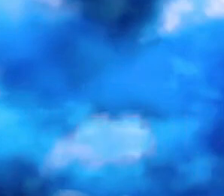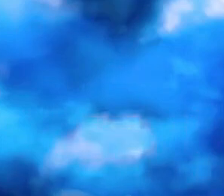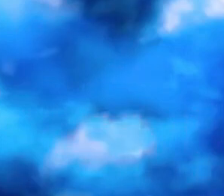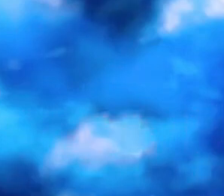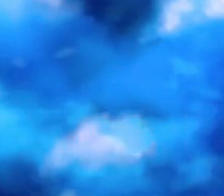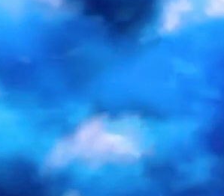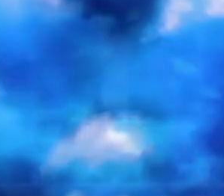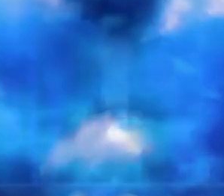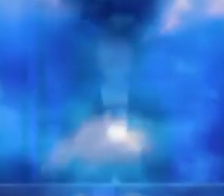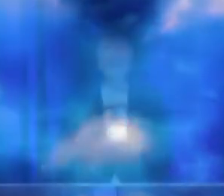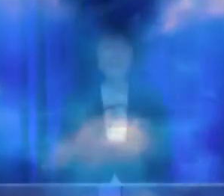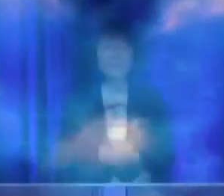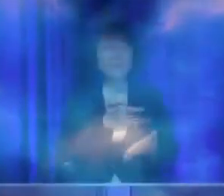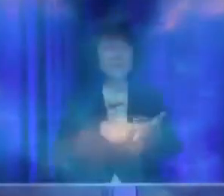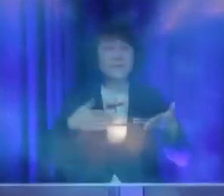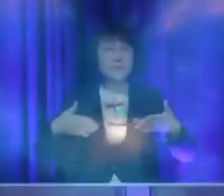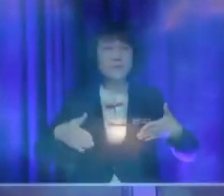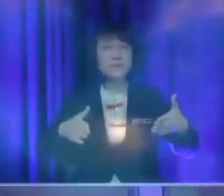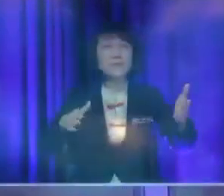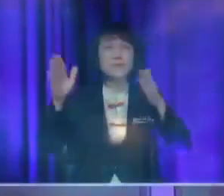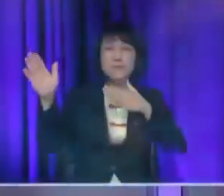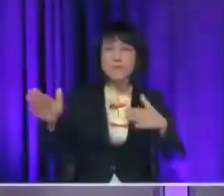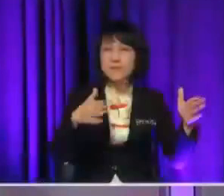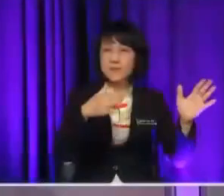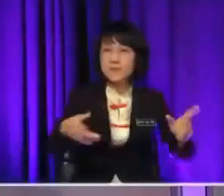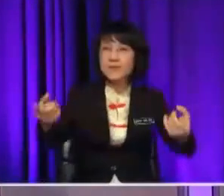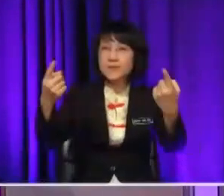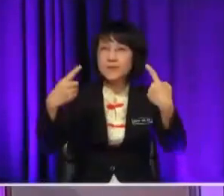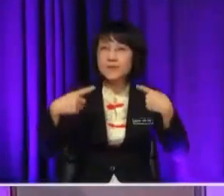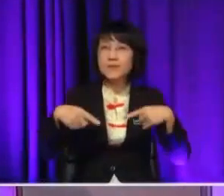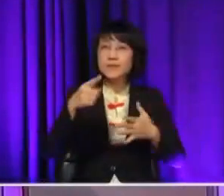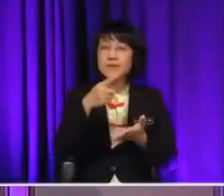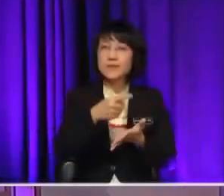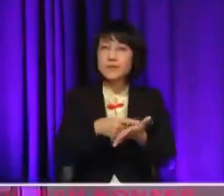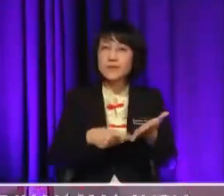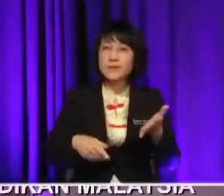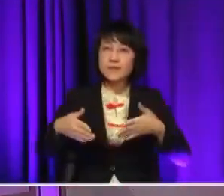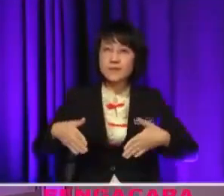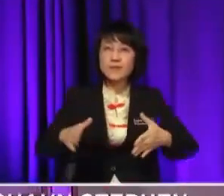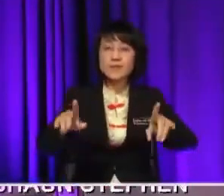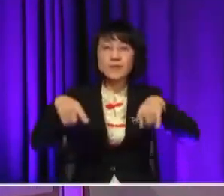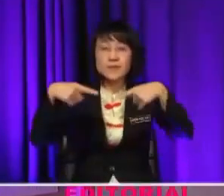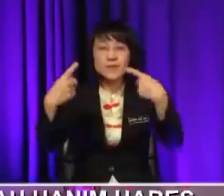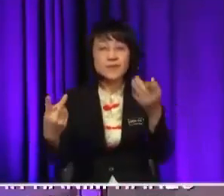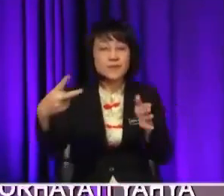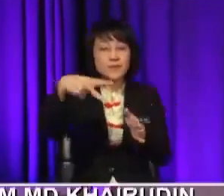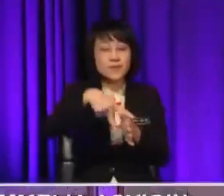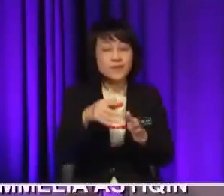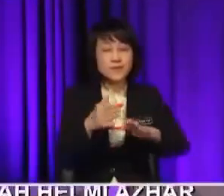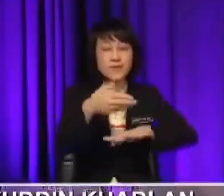What way does the wind come? What way does he go? He rides over the water and over the